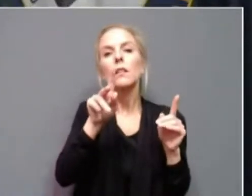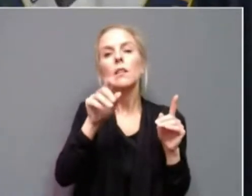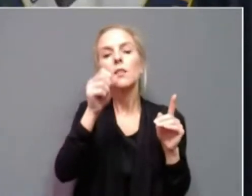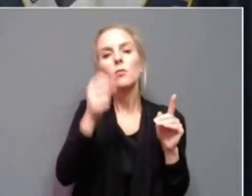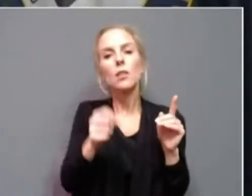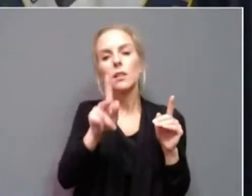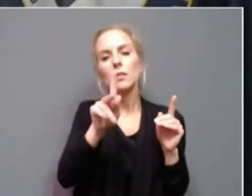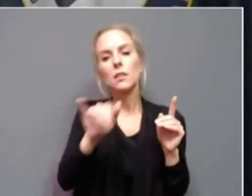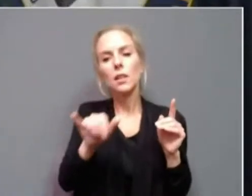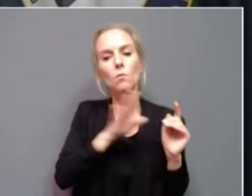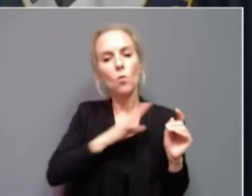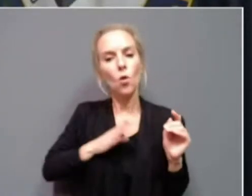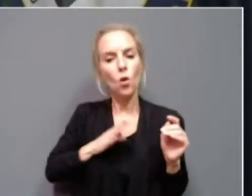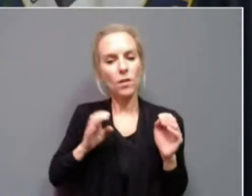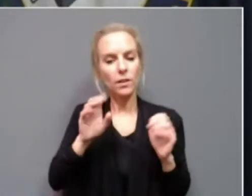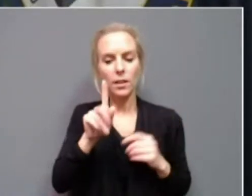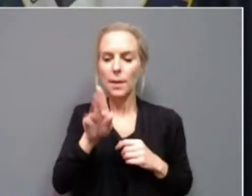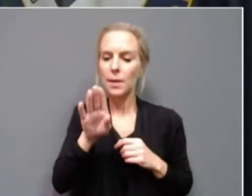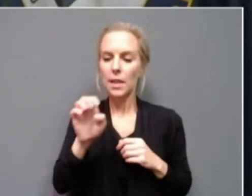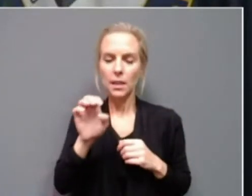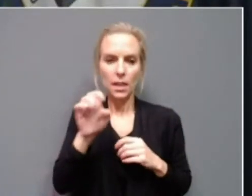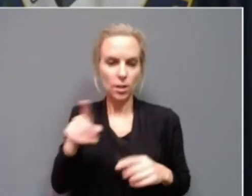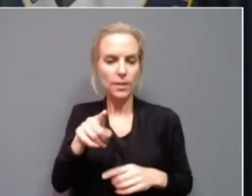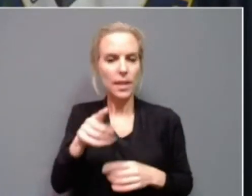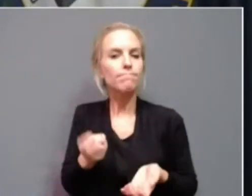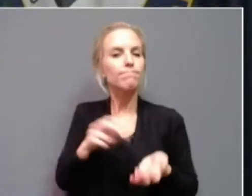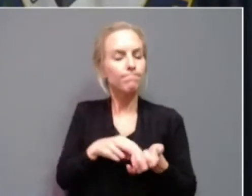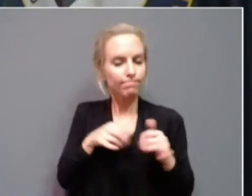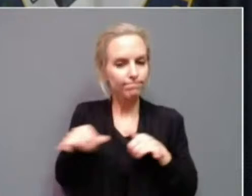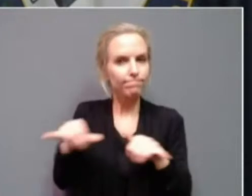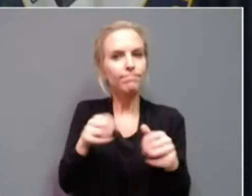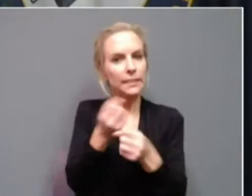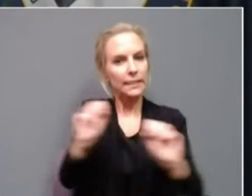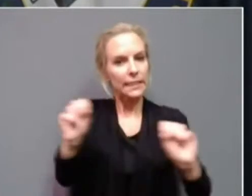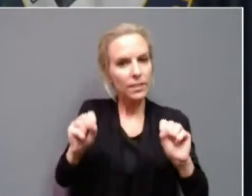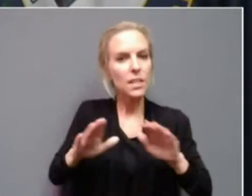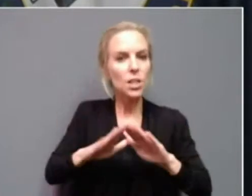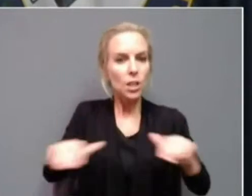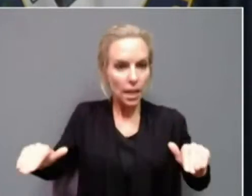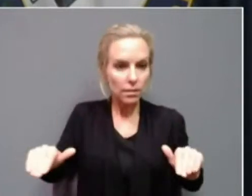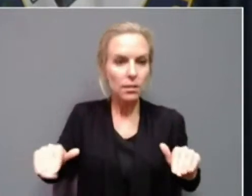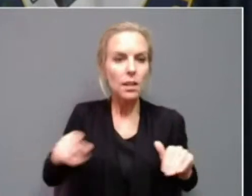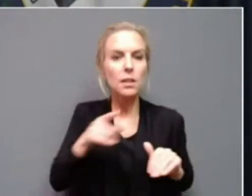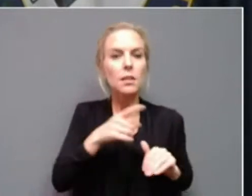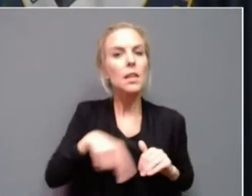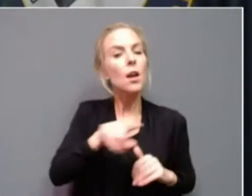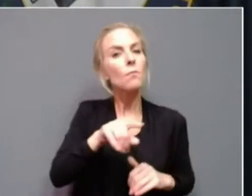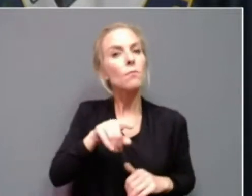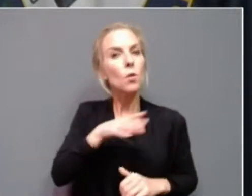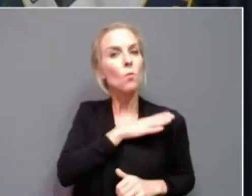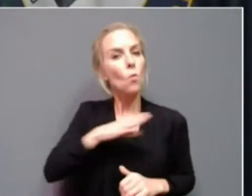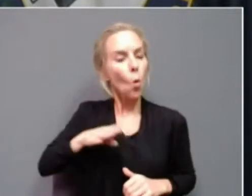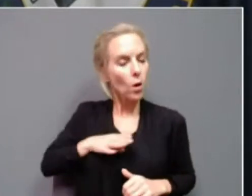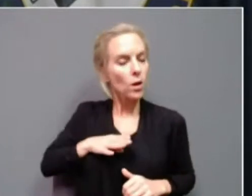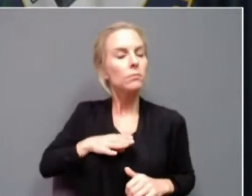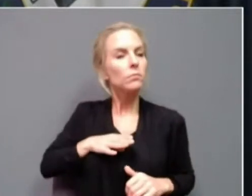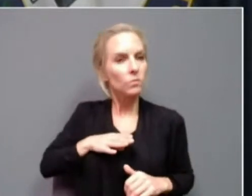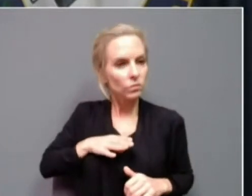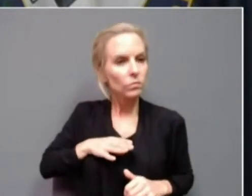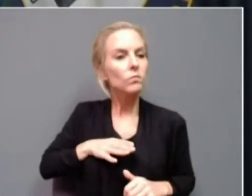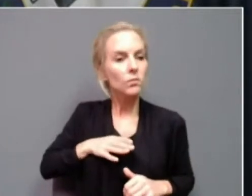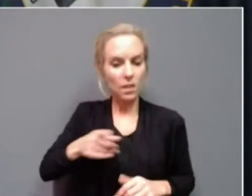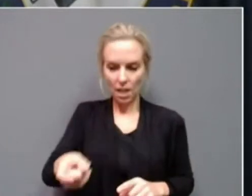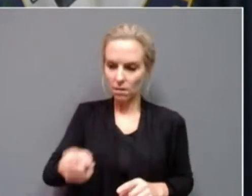In a unanimous decision, they stood up for the safety of kids, and they, being the board charged with education here